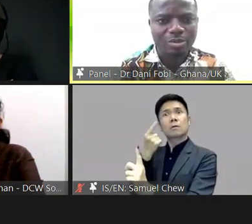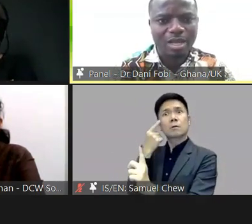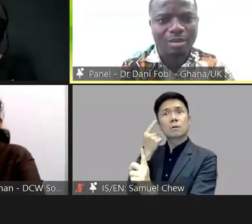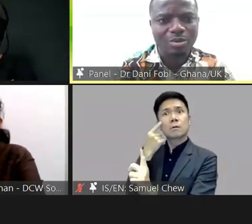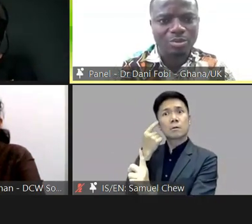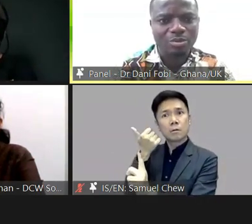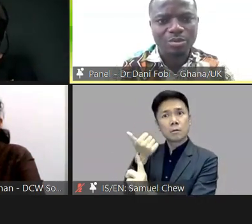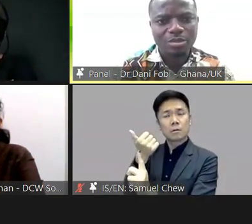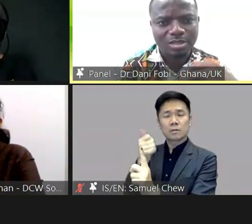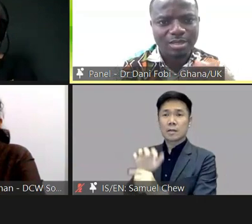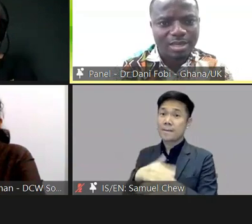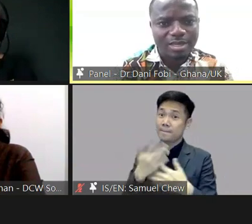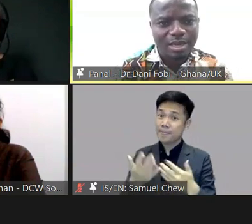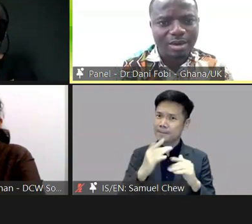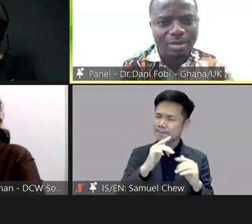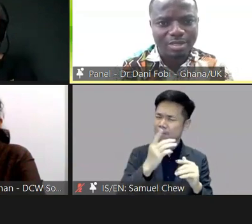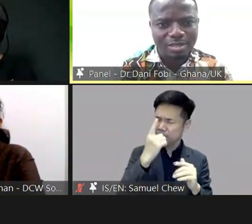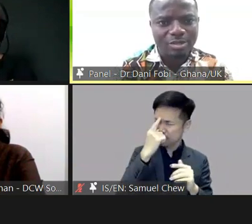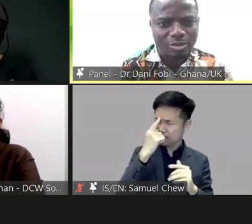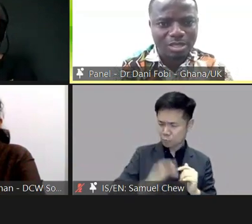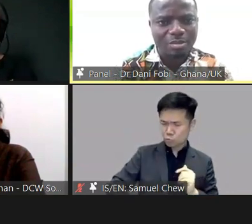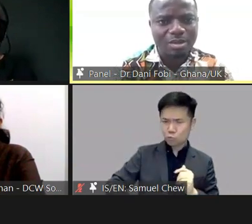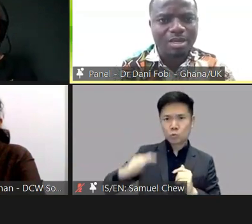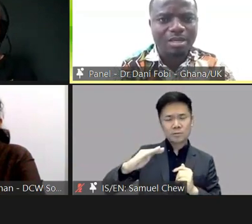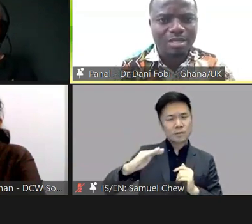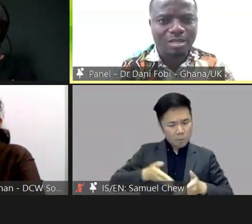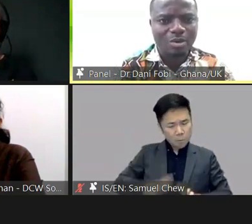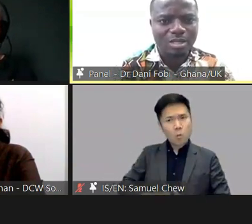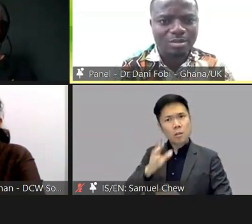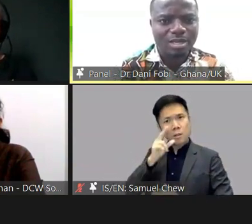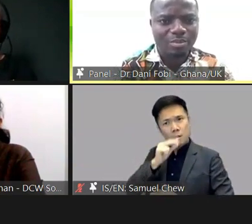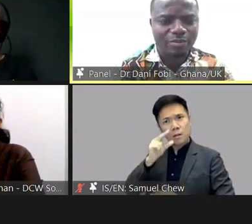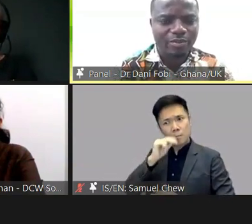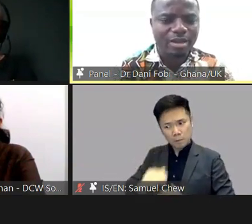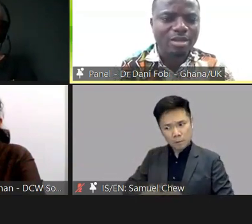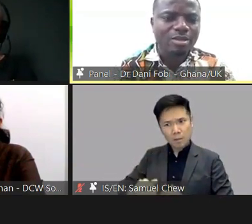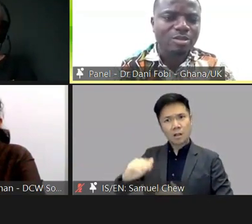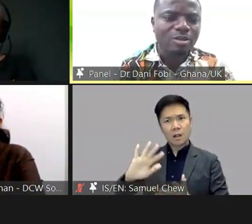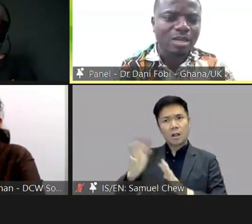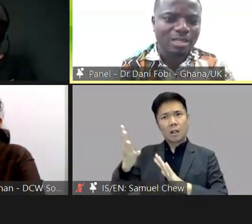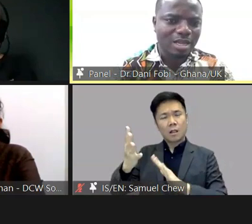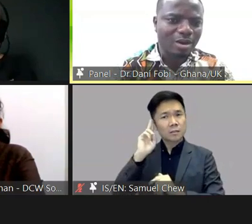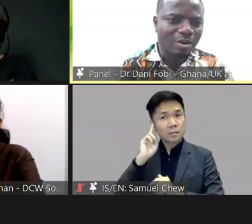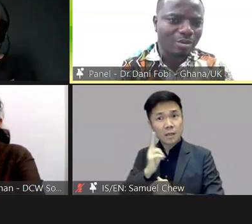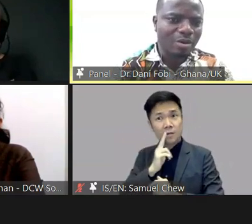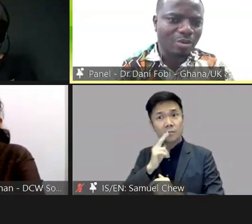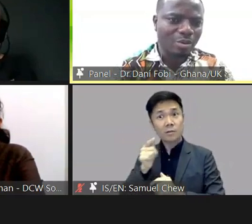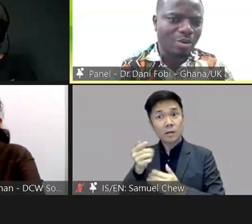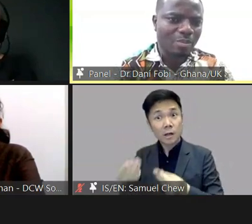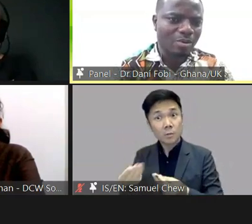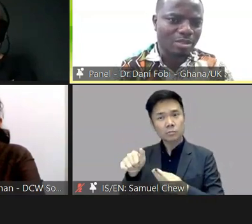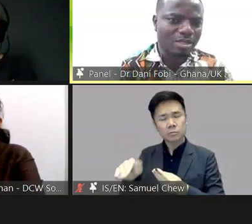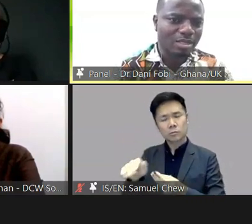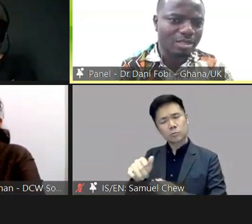postlingual issues, are able to sustain their language and still use them in certain contexts that they prefer. So that is how we